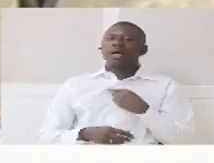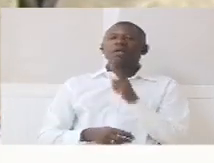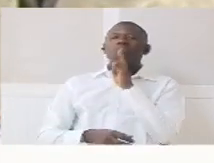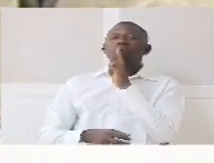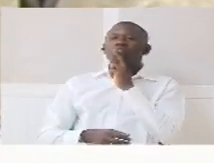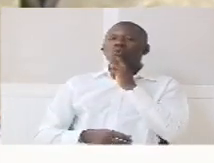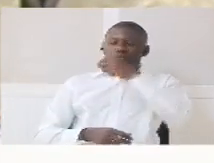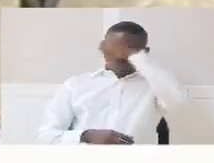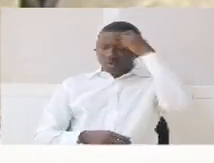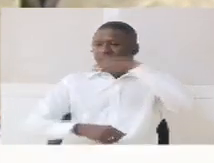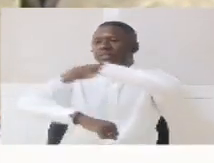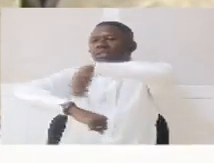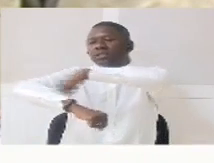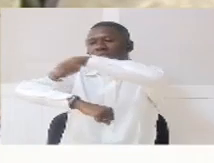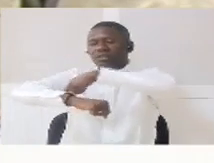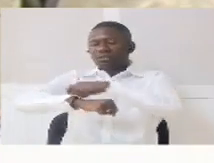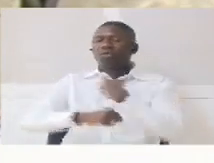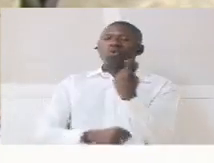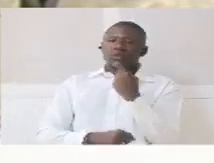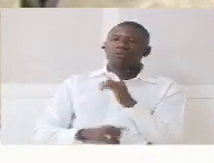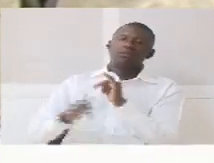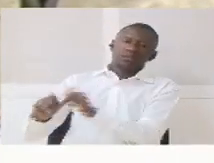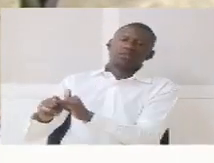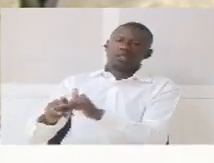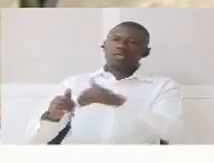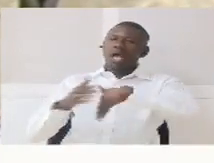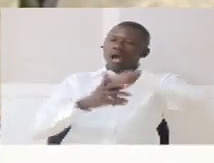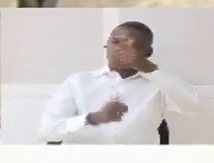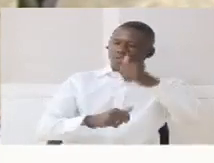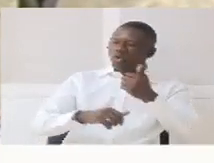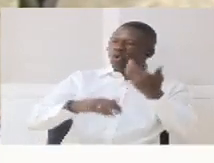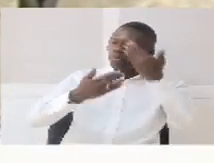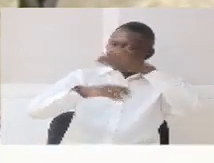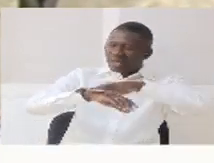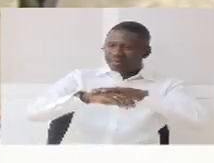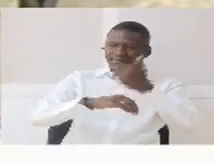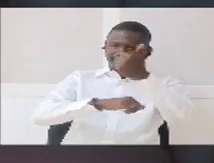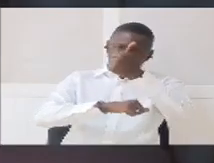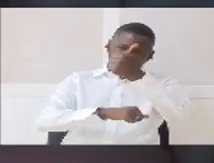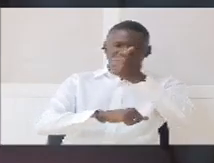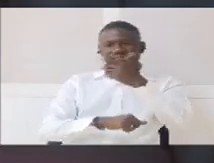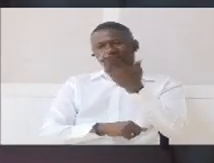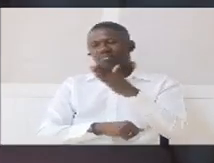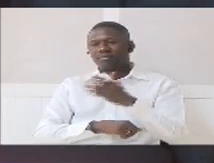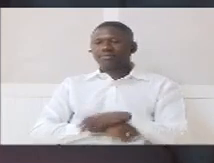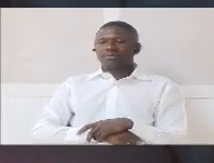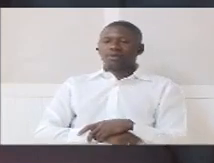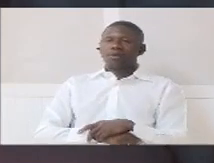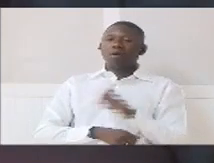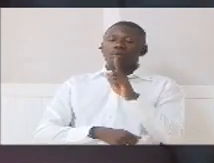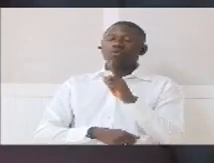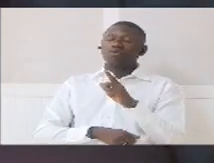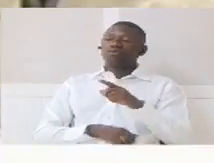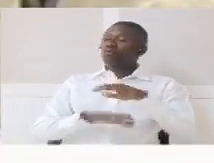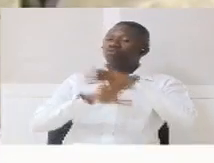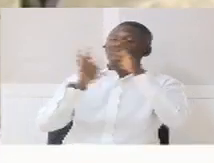working in the kitchen. We look at Tarabandra for 6 o'clock. Those are the ones that may be outside until 6 o'clock. But the rest big